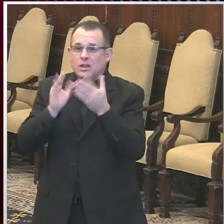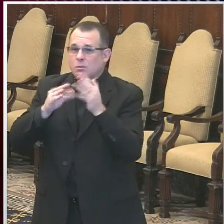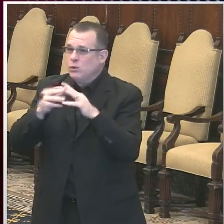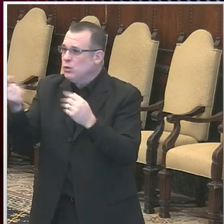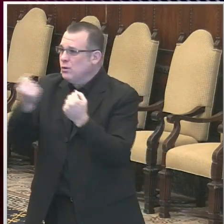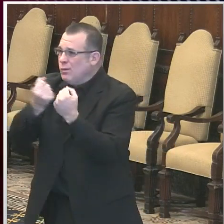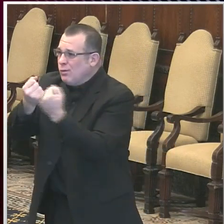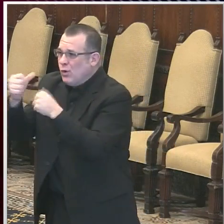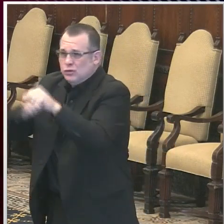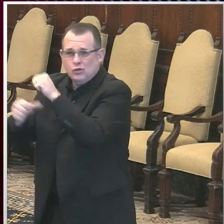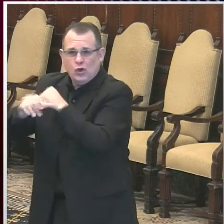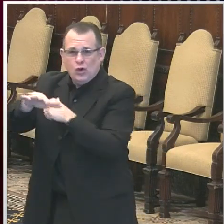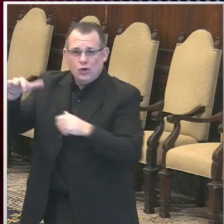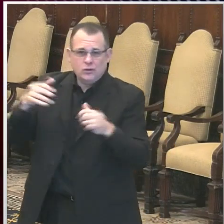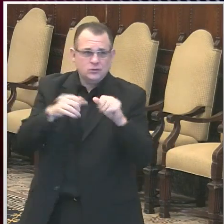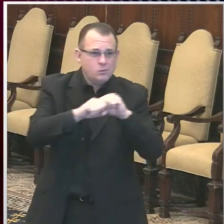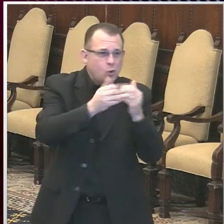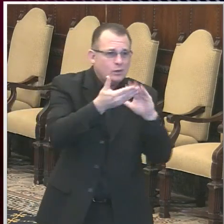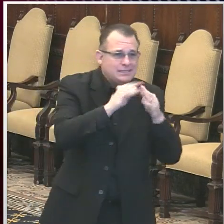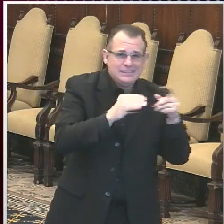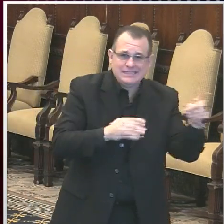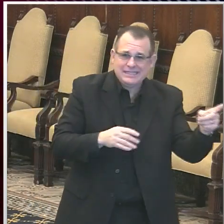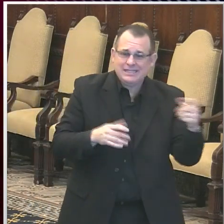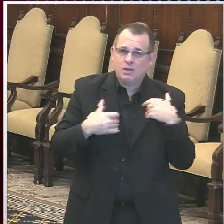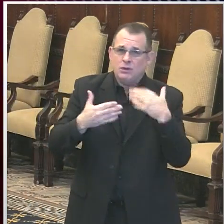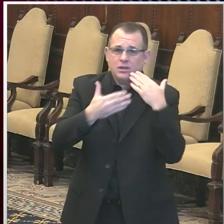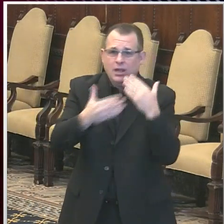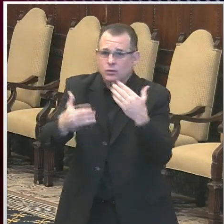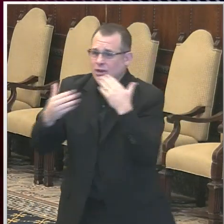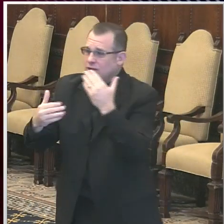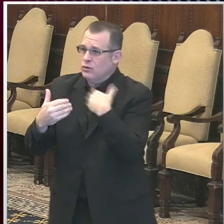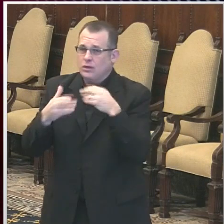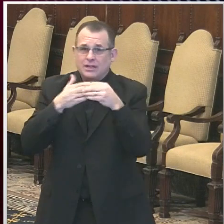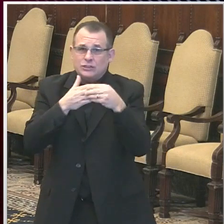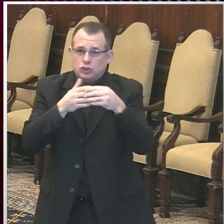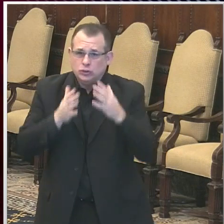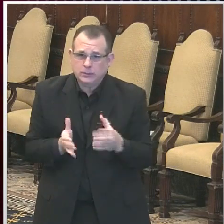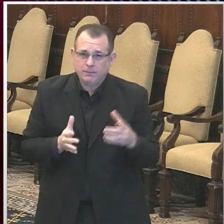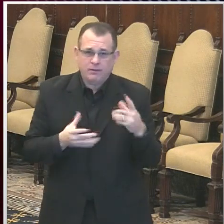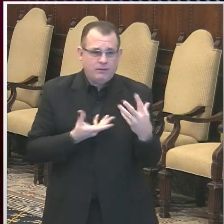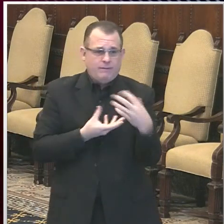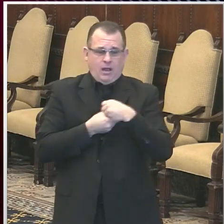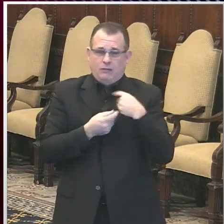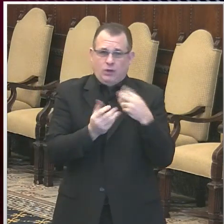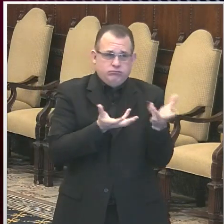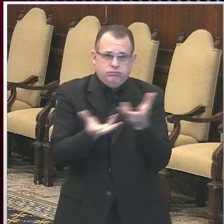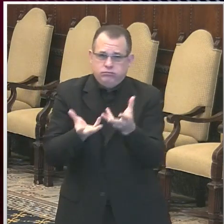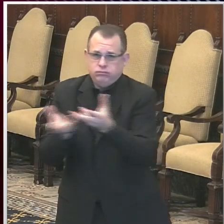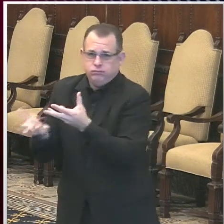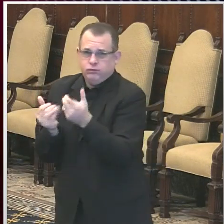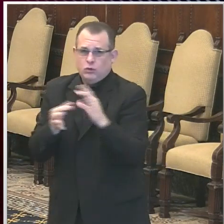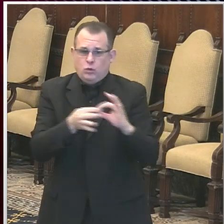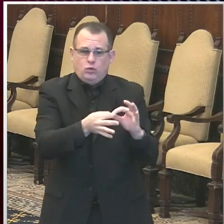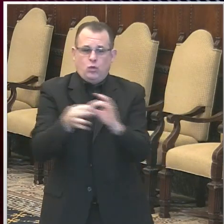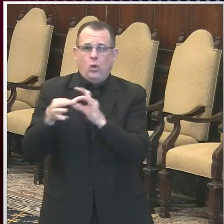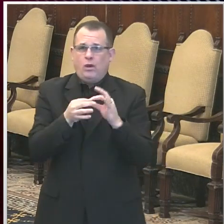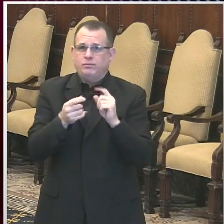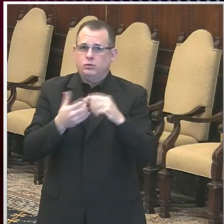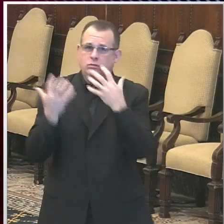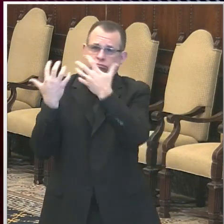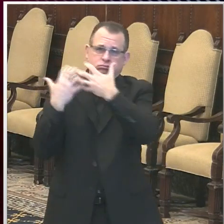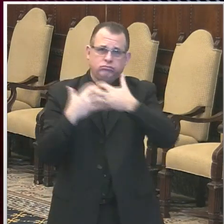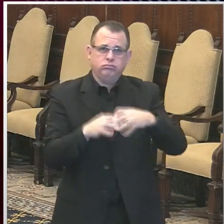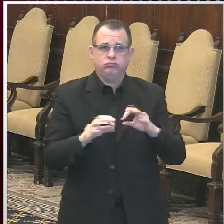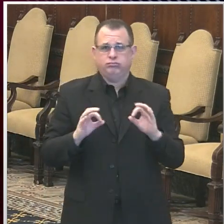and supporting the city. So thank you for your leadership, for your engagement, and your cooperation. The holy month